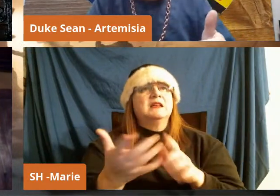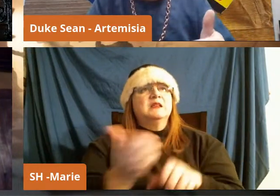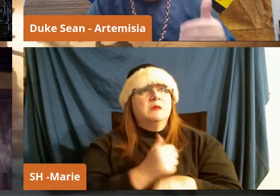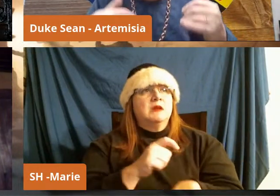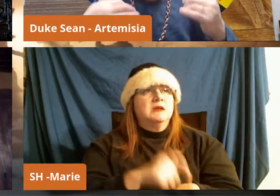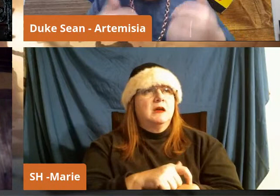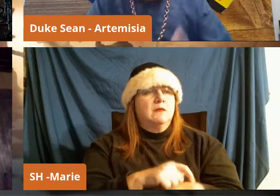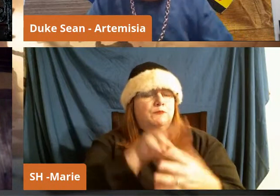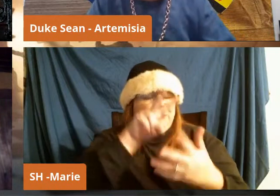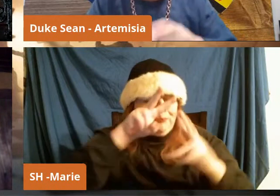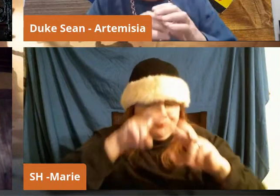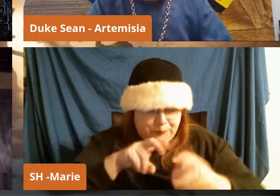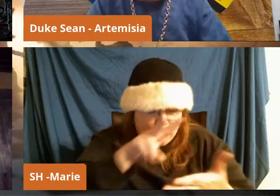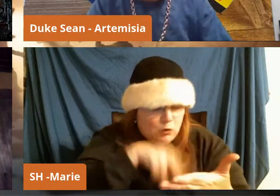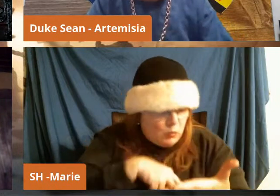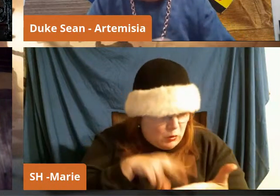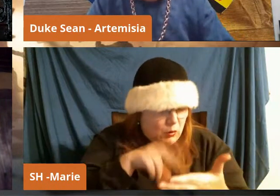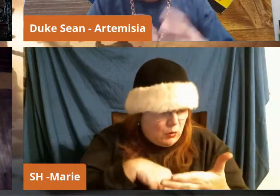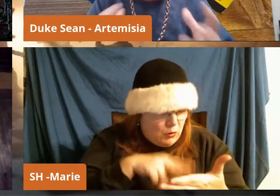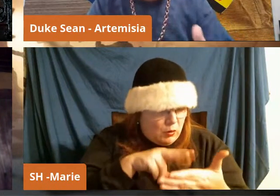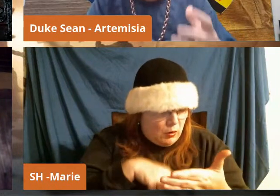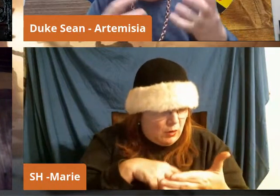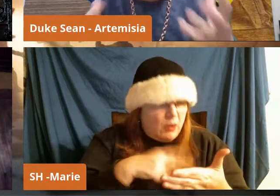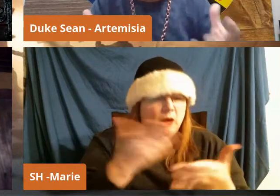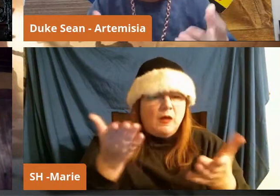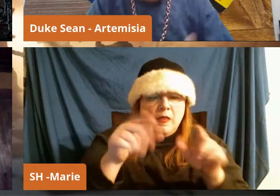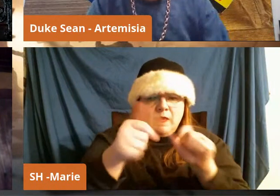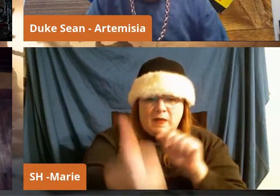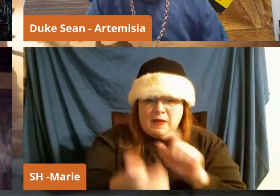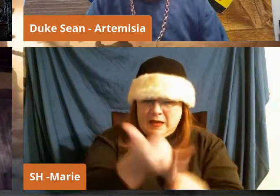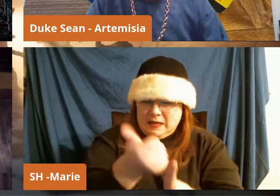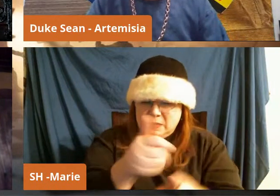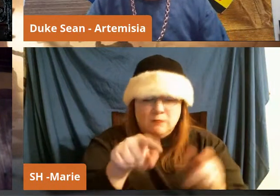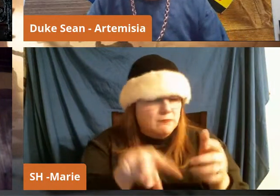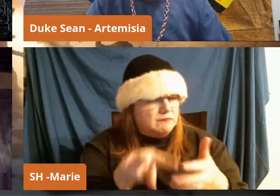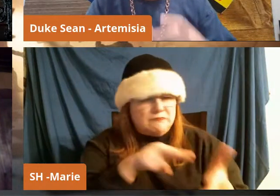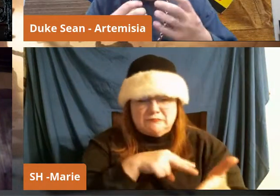poring over the documentation and the object itself to